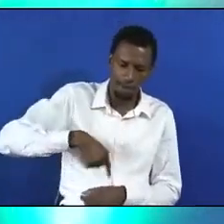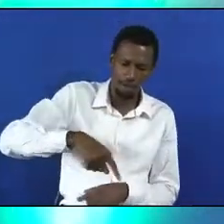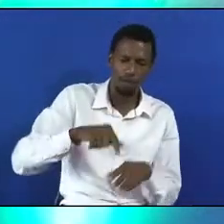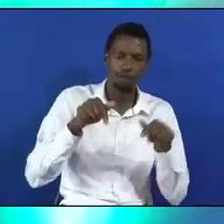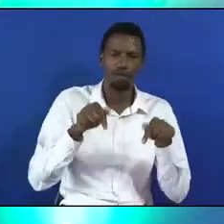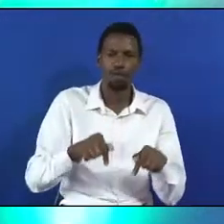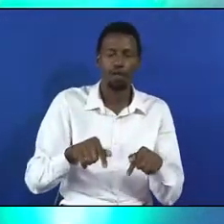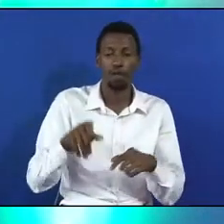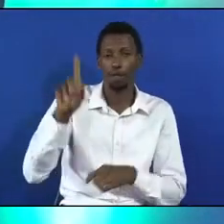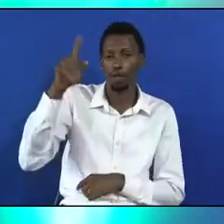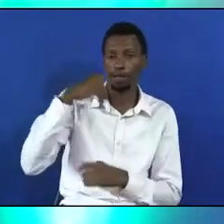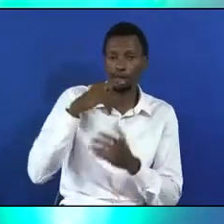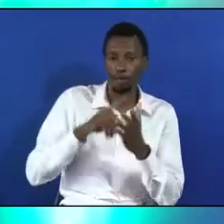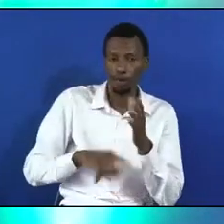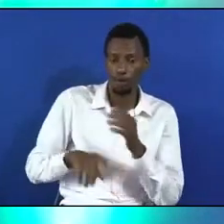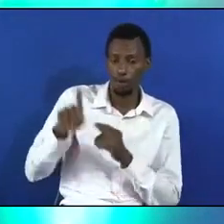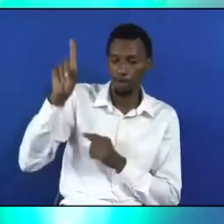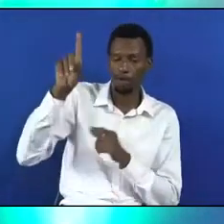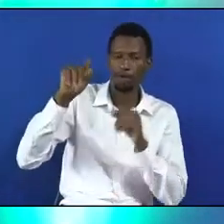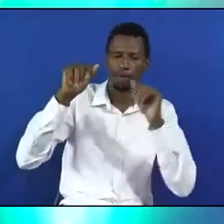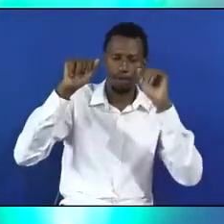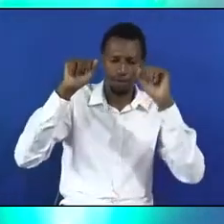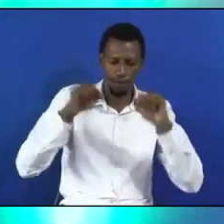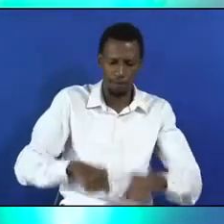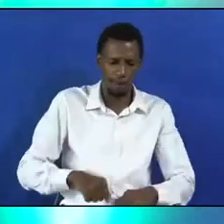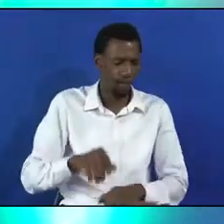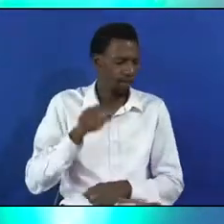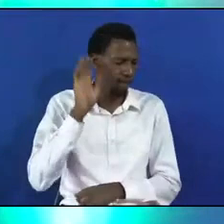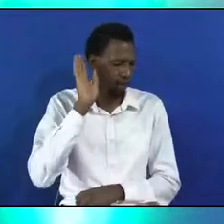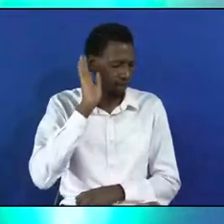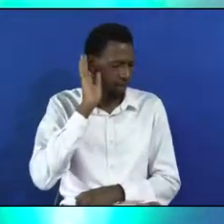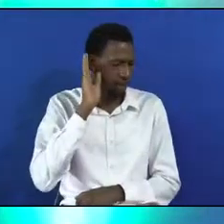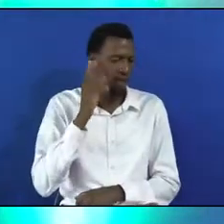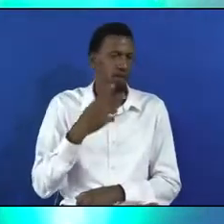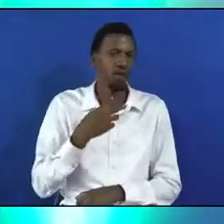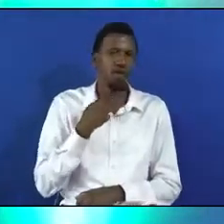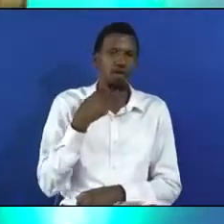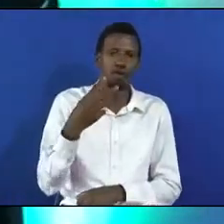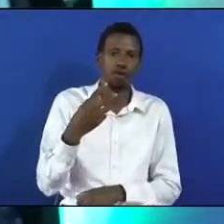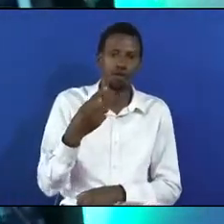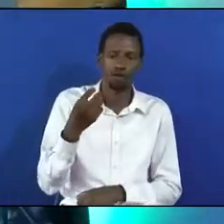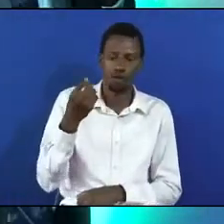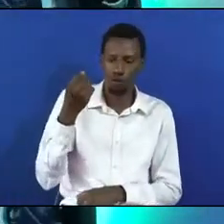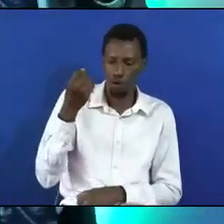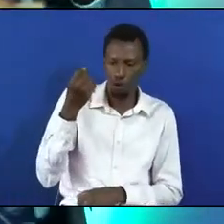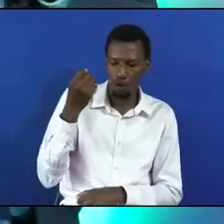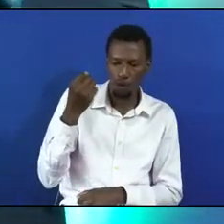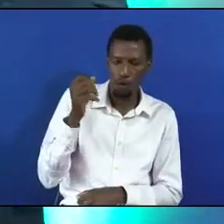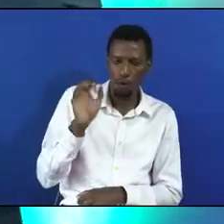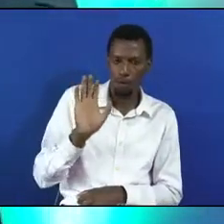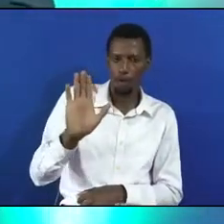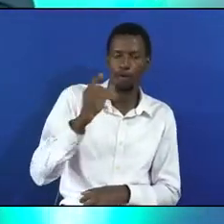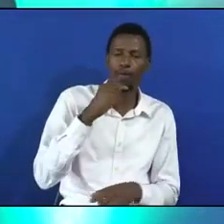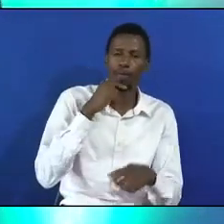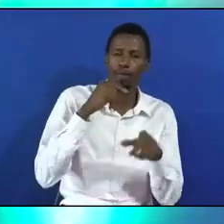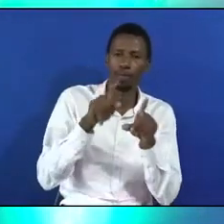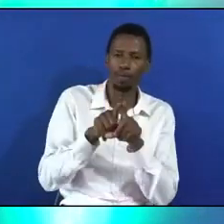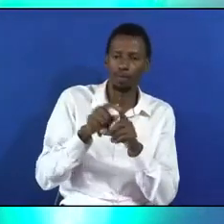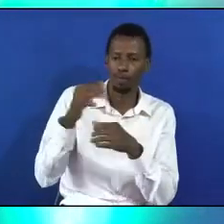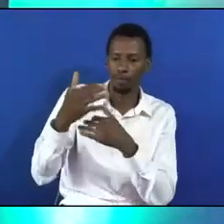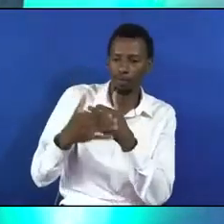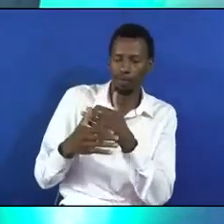that I can hear the voice of thy brother's blood crying out.